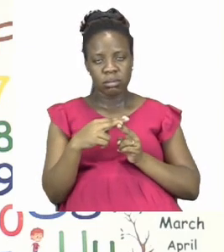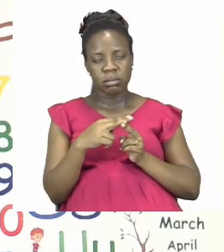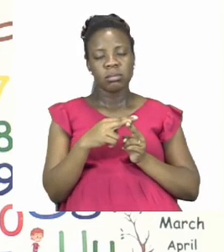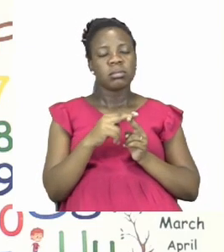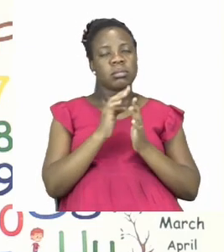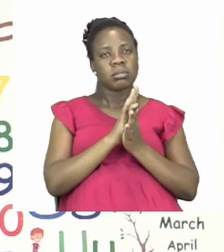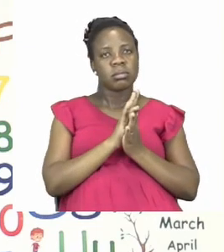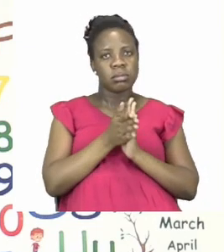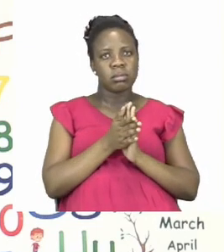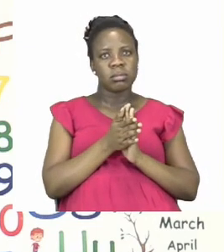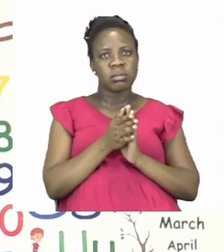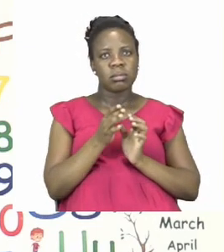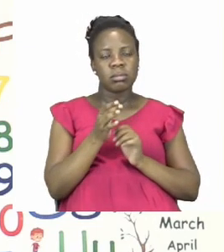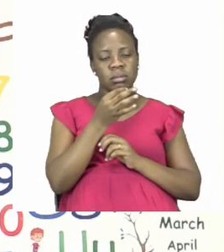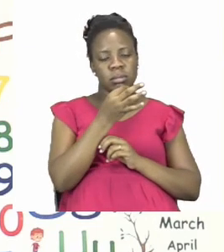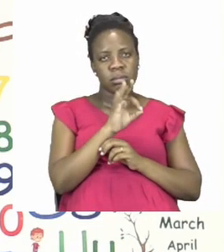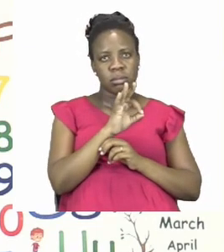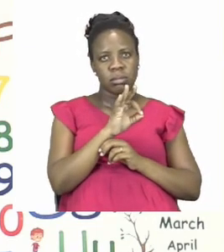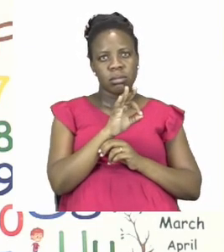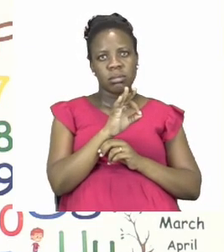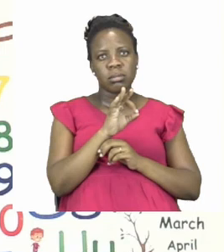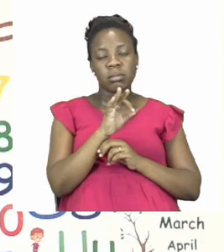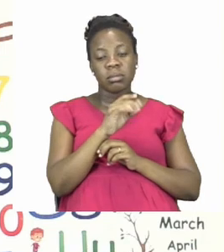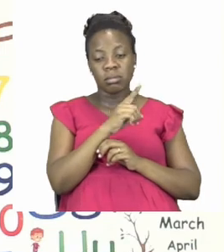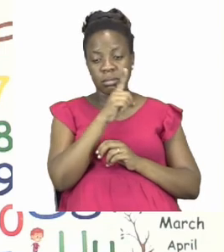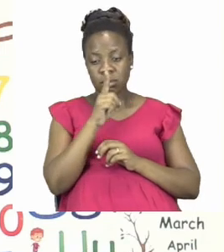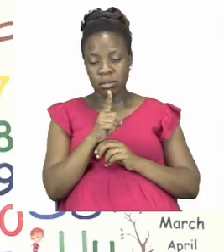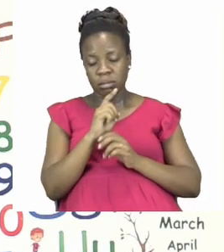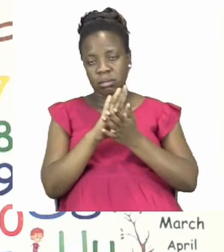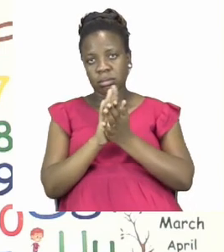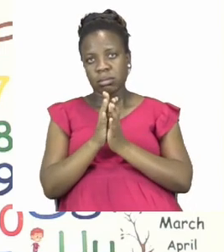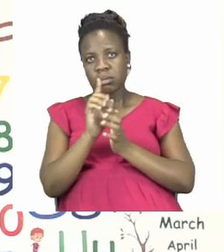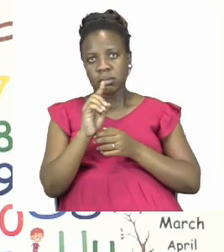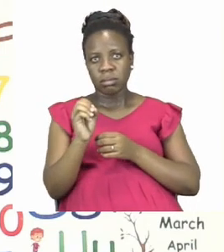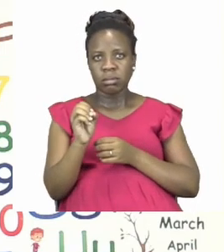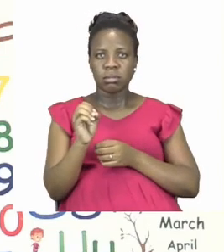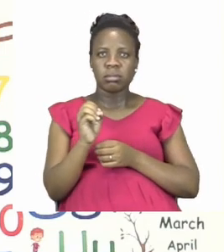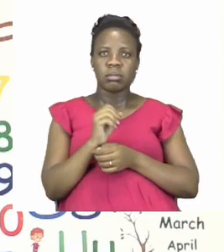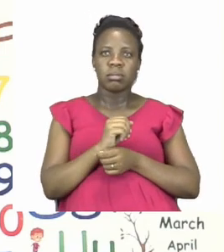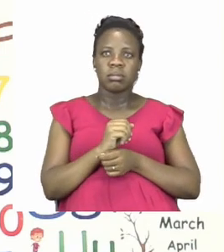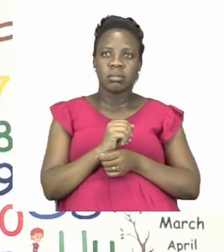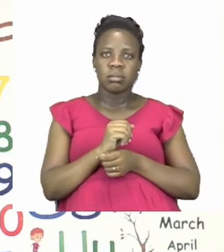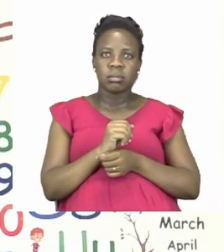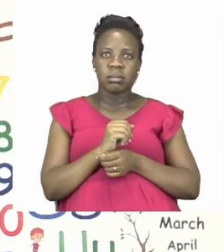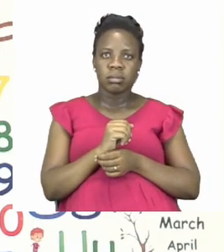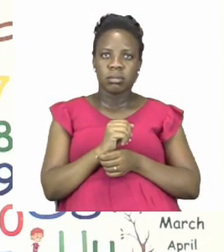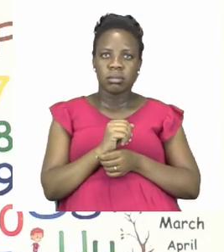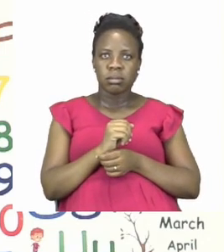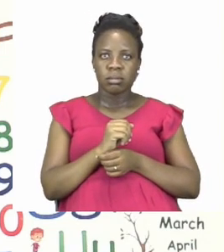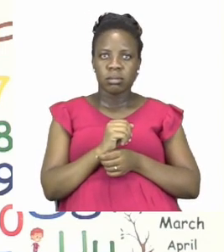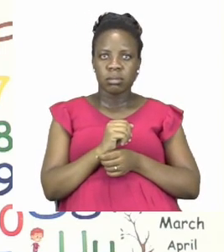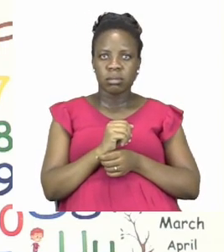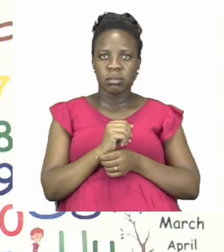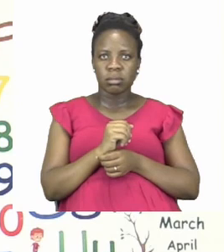again and write our 10. That means we have borrowed 1, which means the new number here is